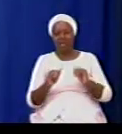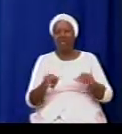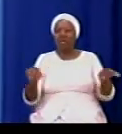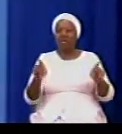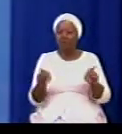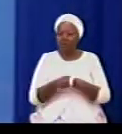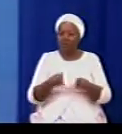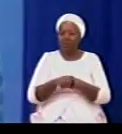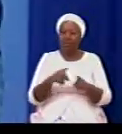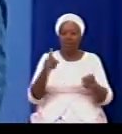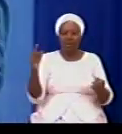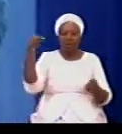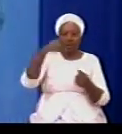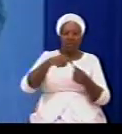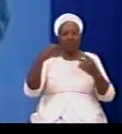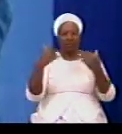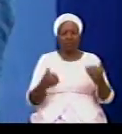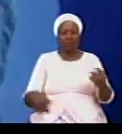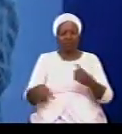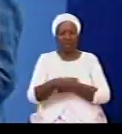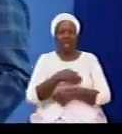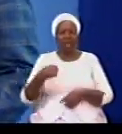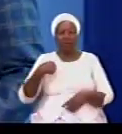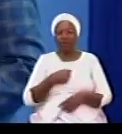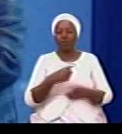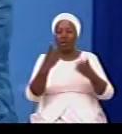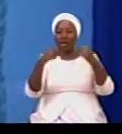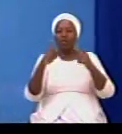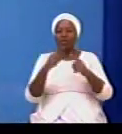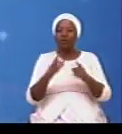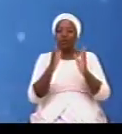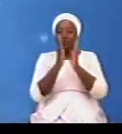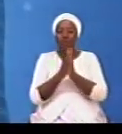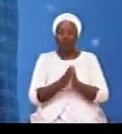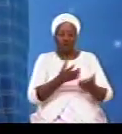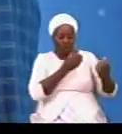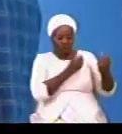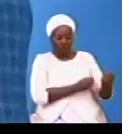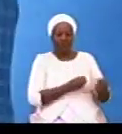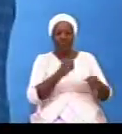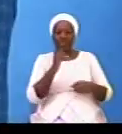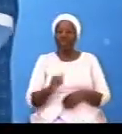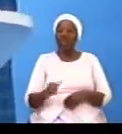pray confidently. There is maybe an evil spirit, an evil